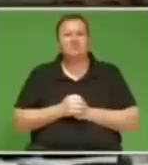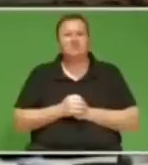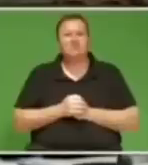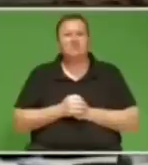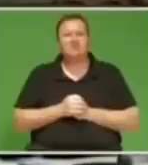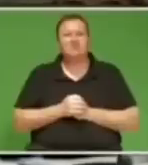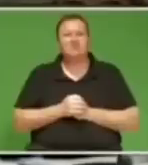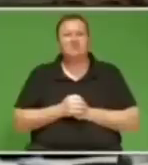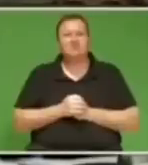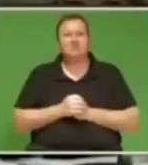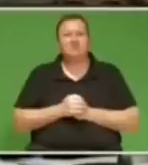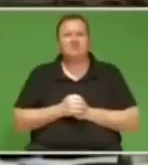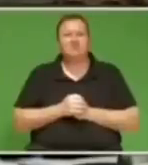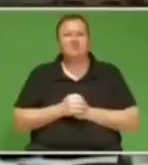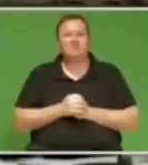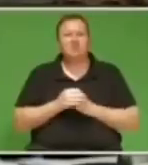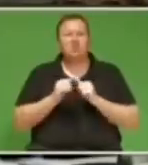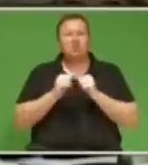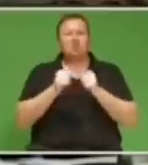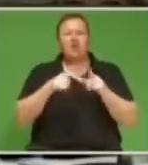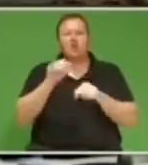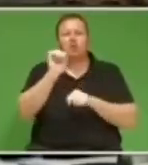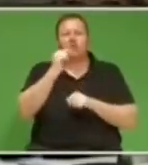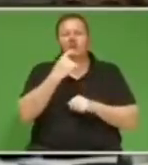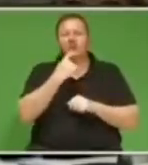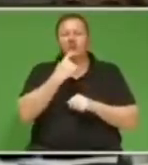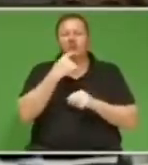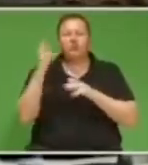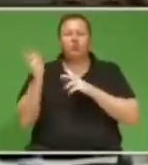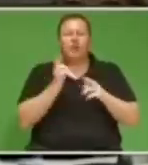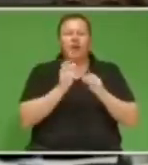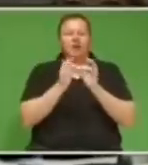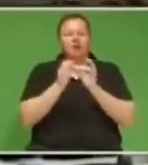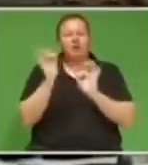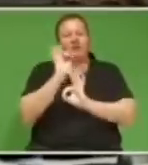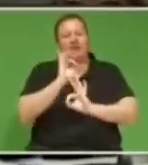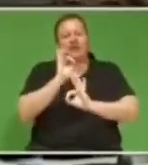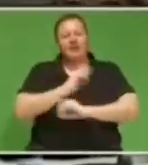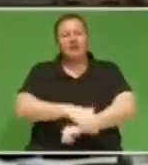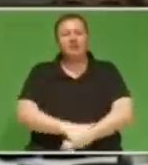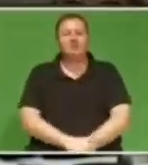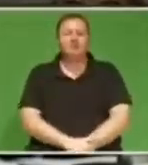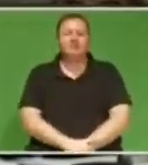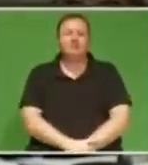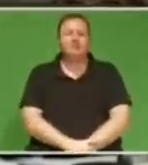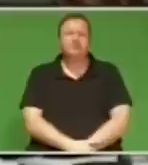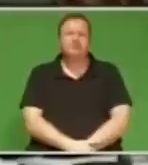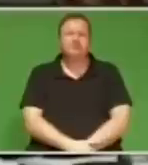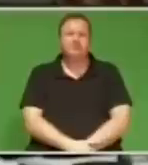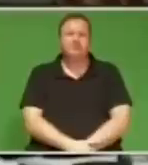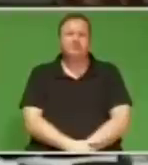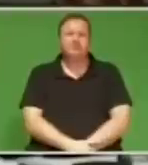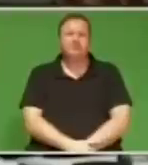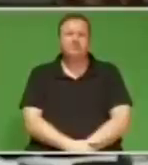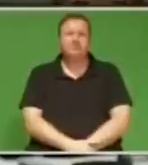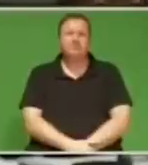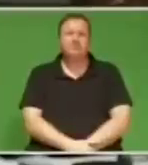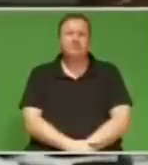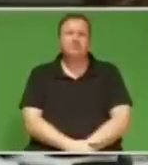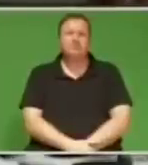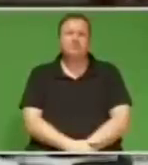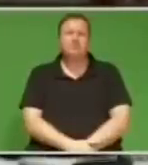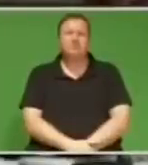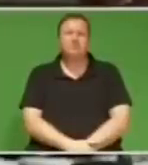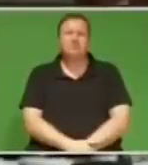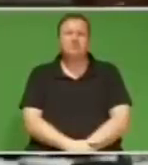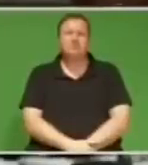ene-shelter yothengisela okwe-apile. Bakwazi ubeka isonke etafuleni, abakwazi ubeka isaluni,